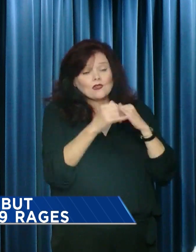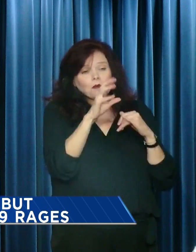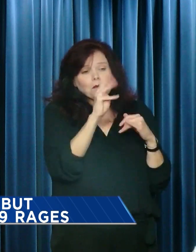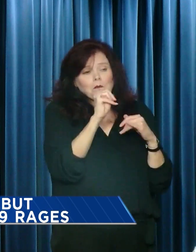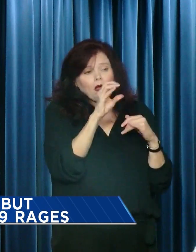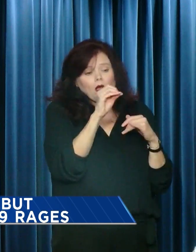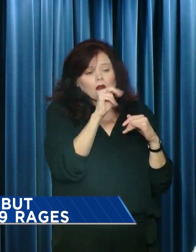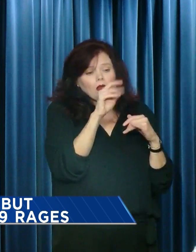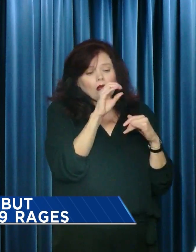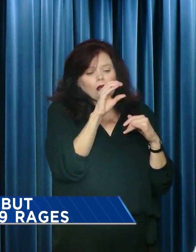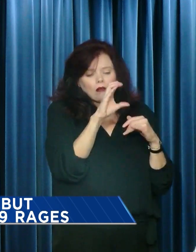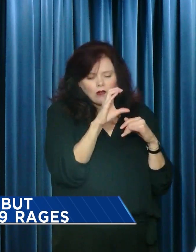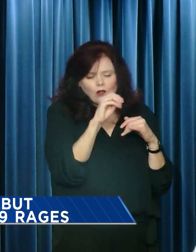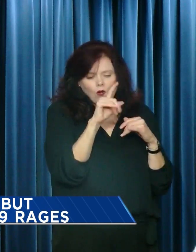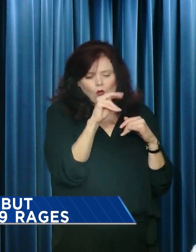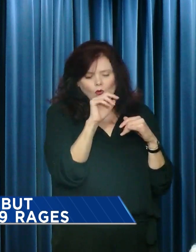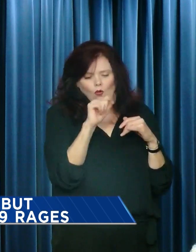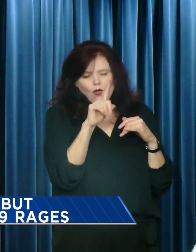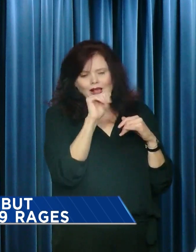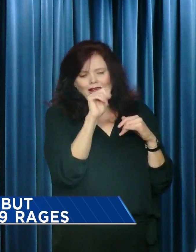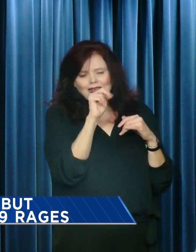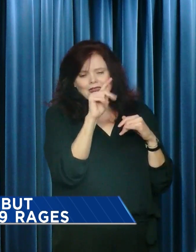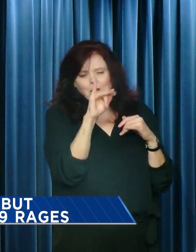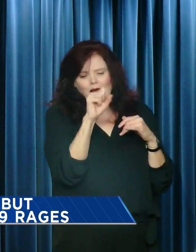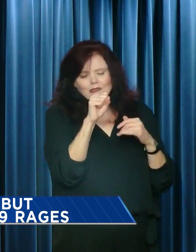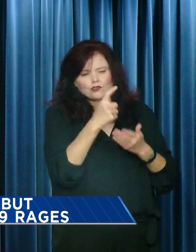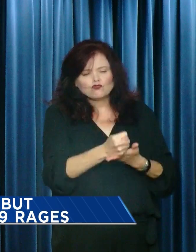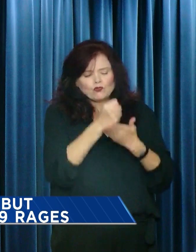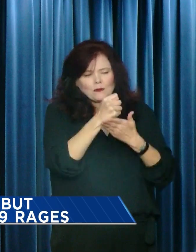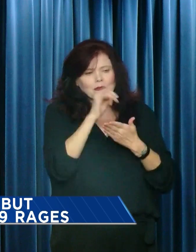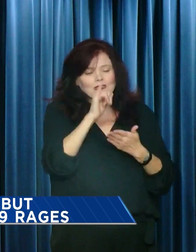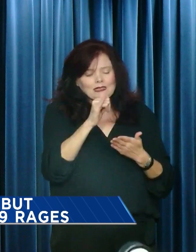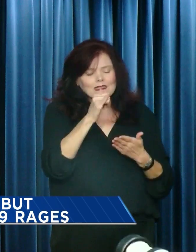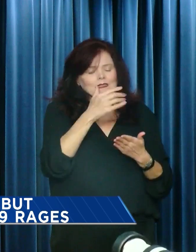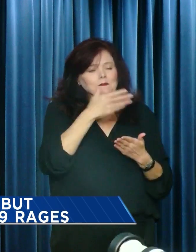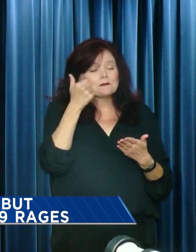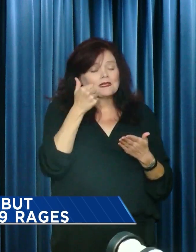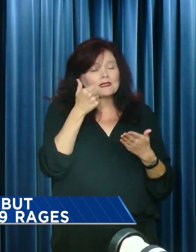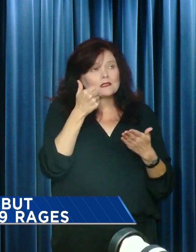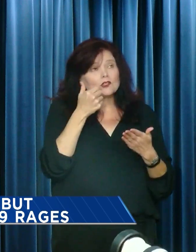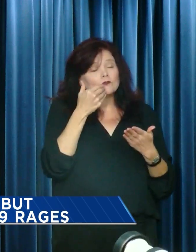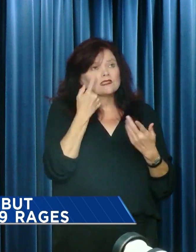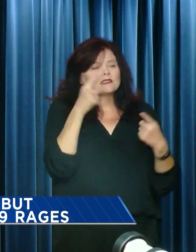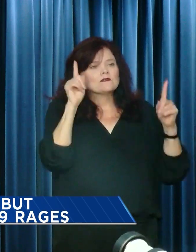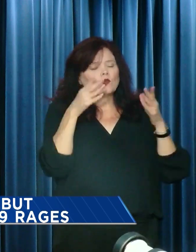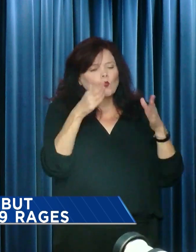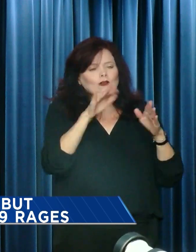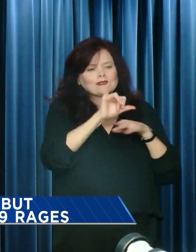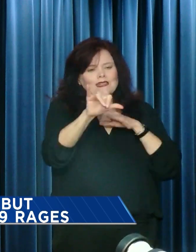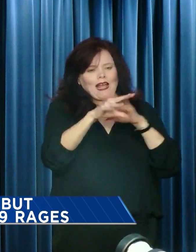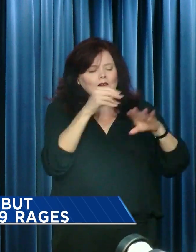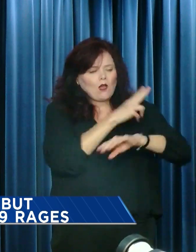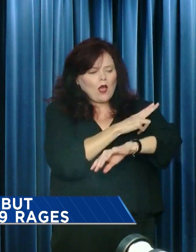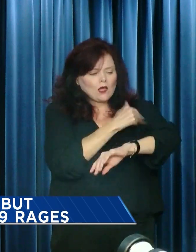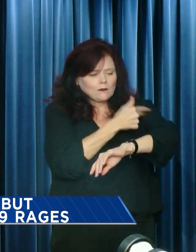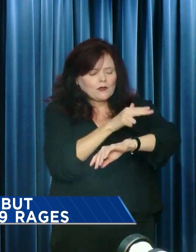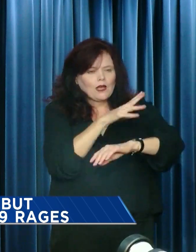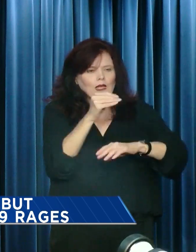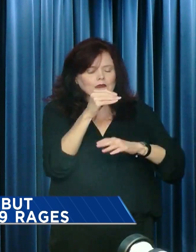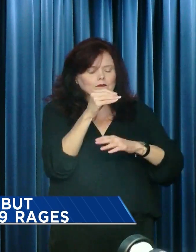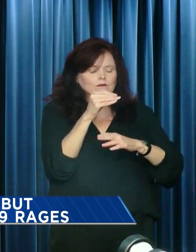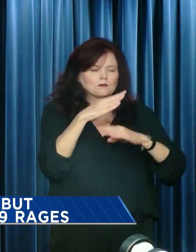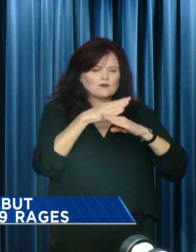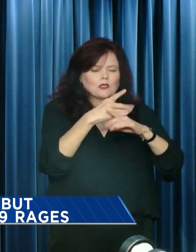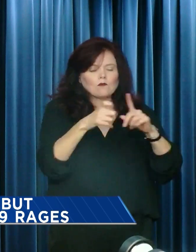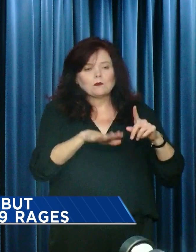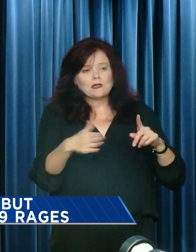treatment. That is such an effective way to keep out of the hospital and also to prevent death. We definitely want for folks to be